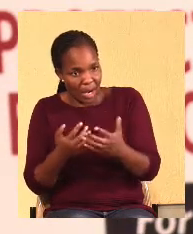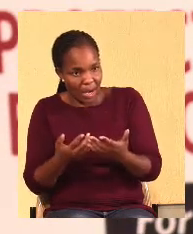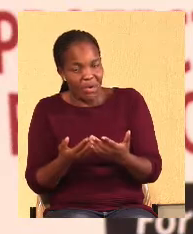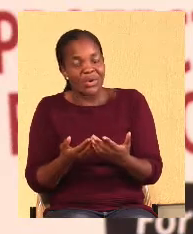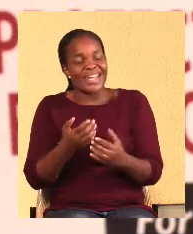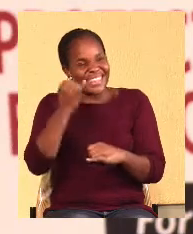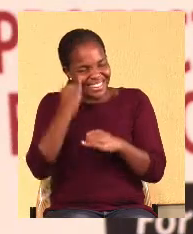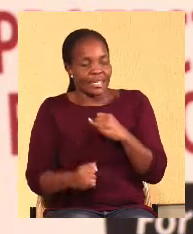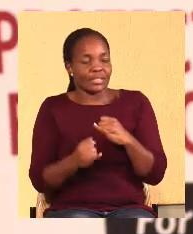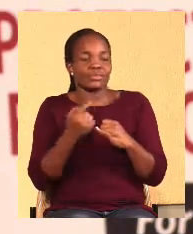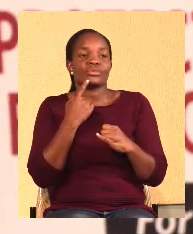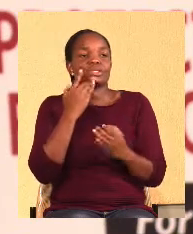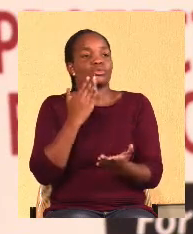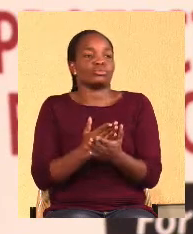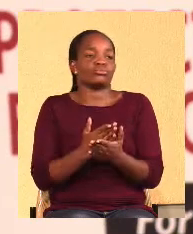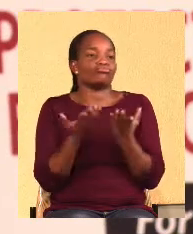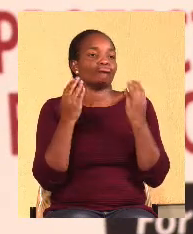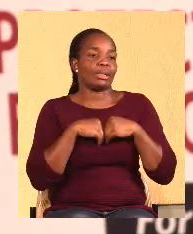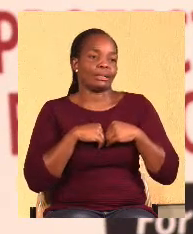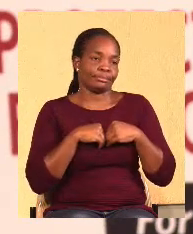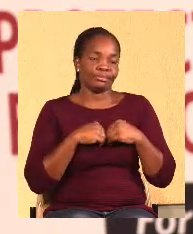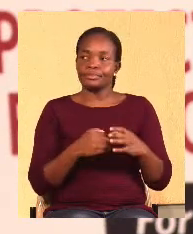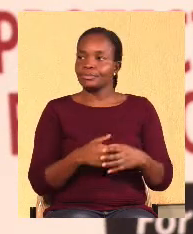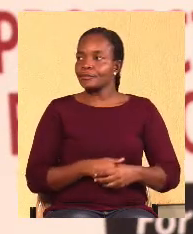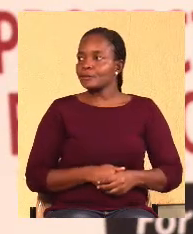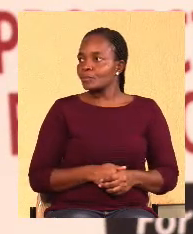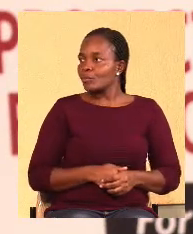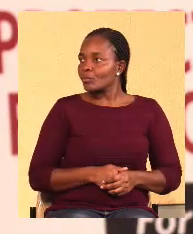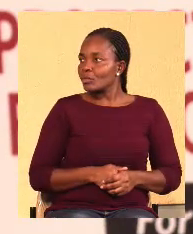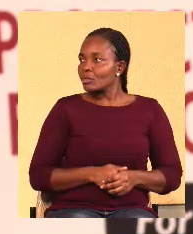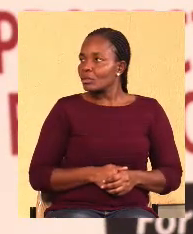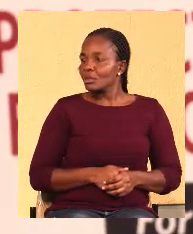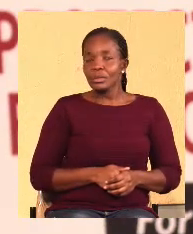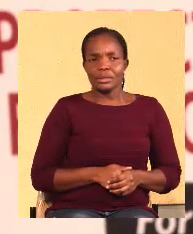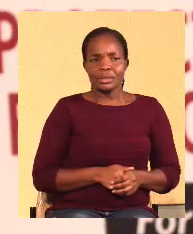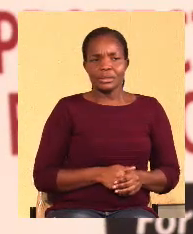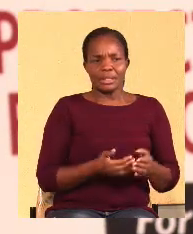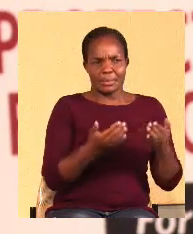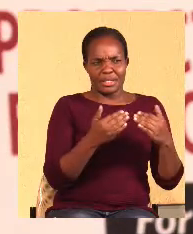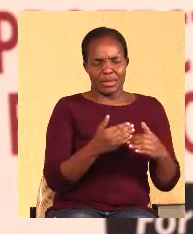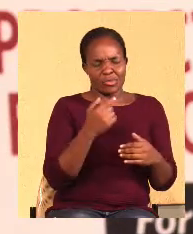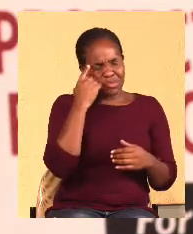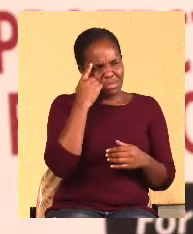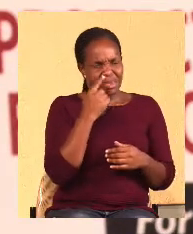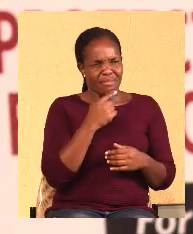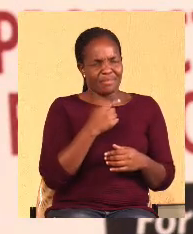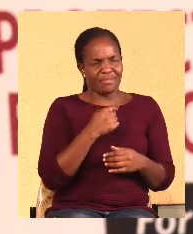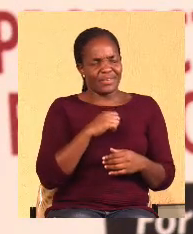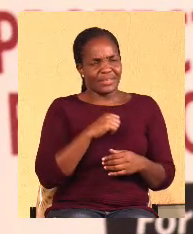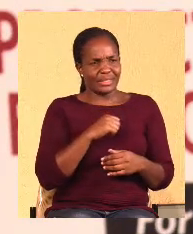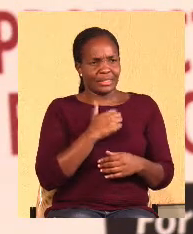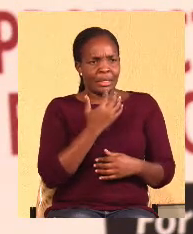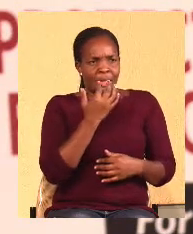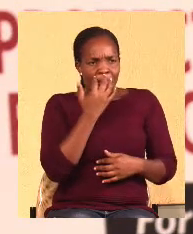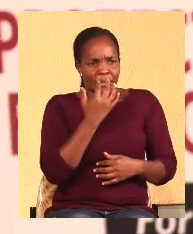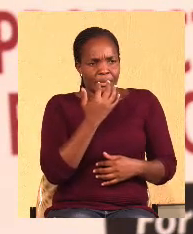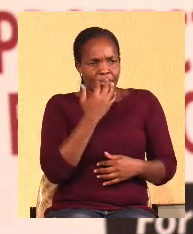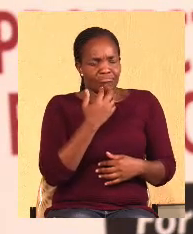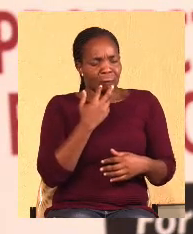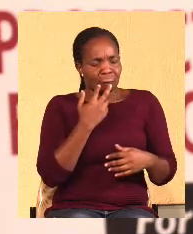is a patient with acute respiratory illness, like fever, and at least